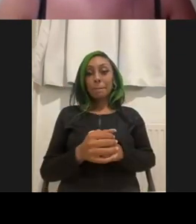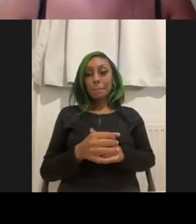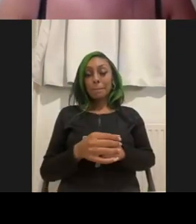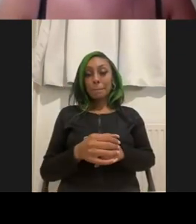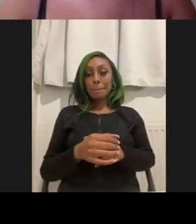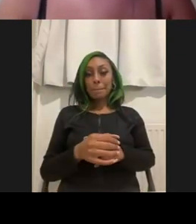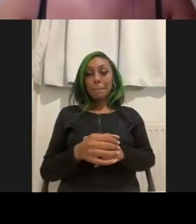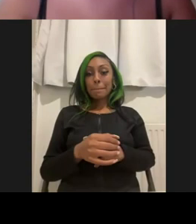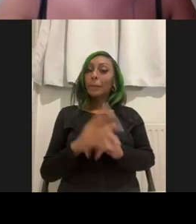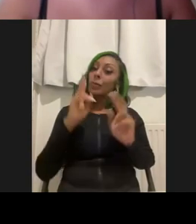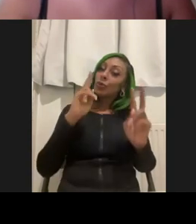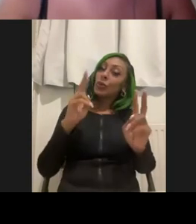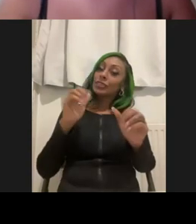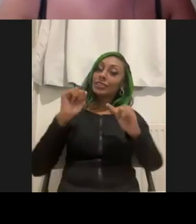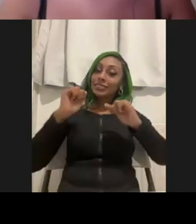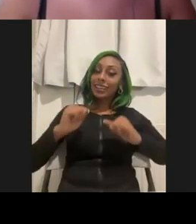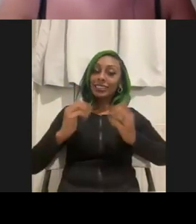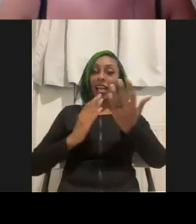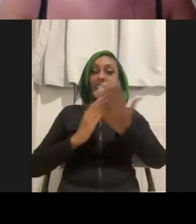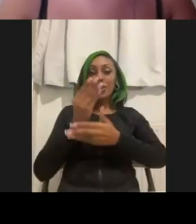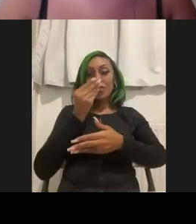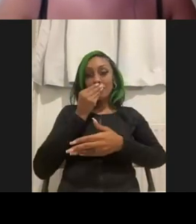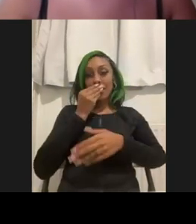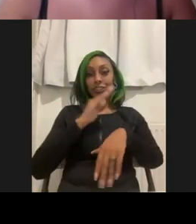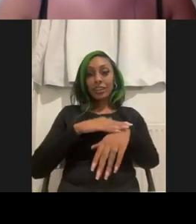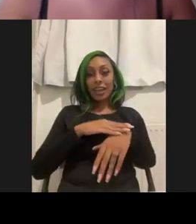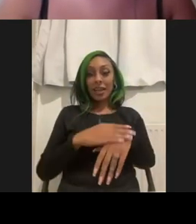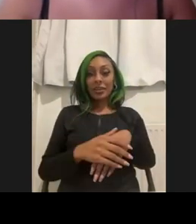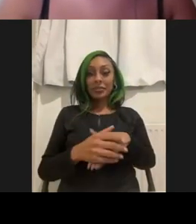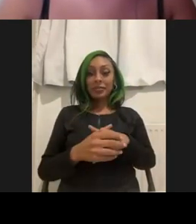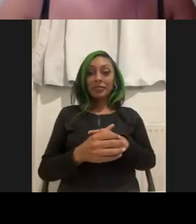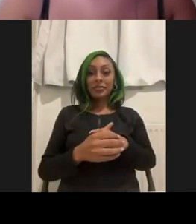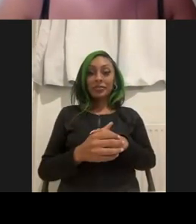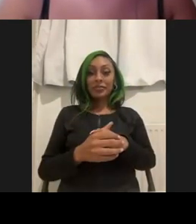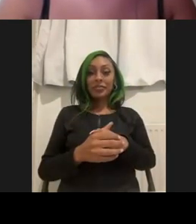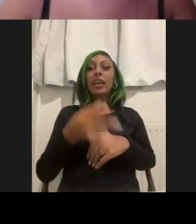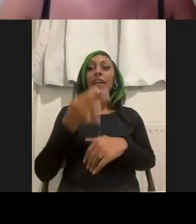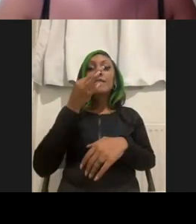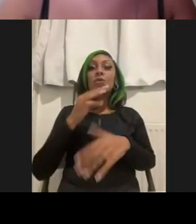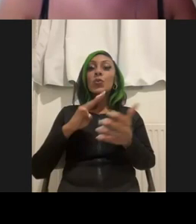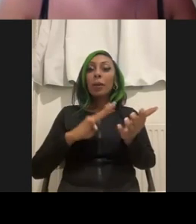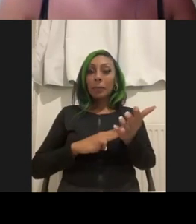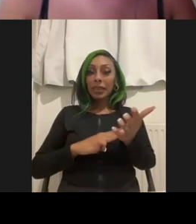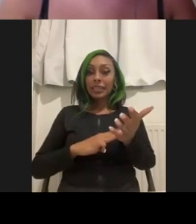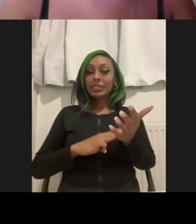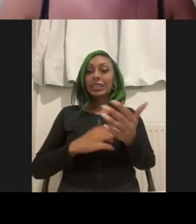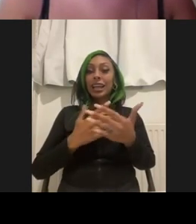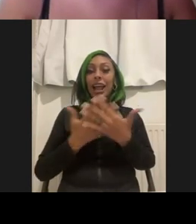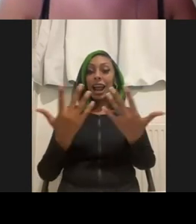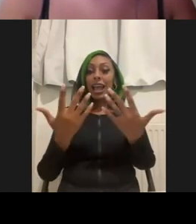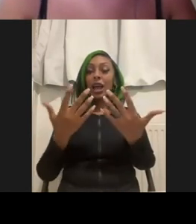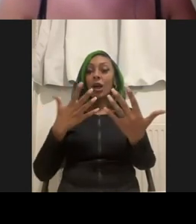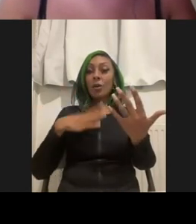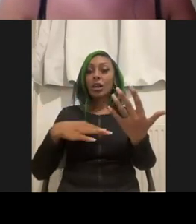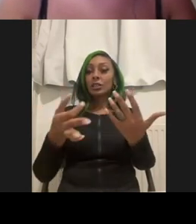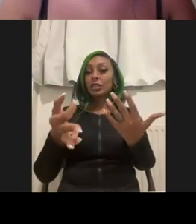sitting with all of this in the lunchtime. I'm gonna give us just a couple of minutes for anyone who wants to ask